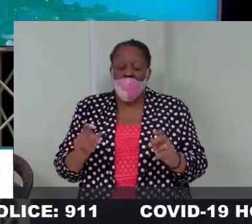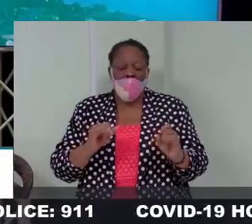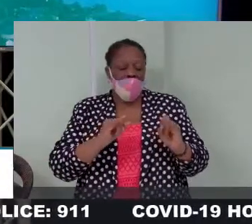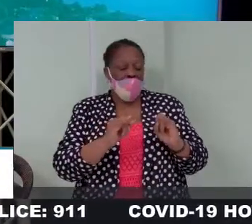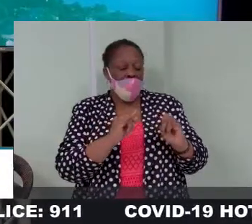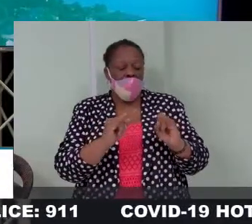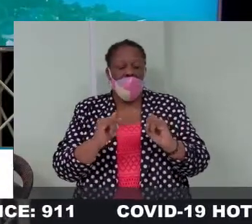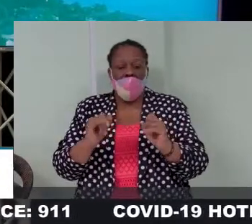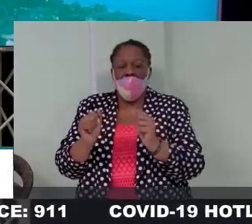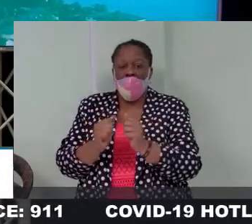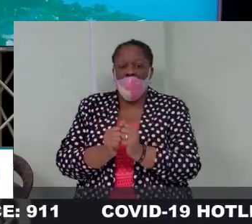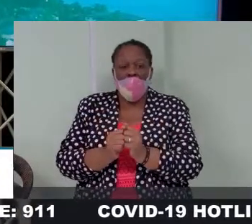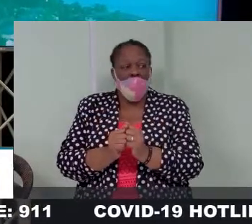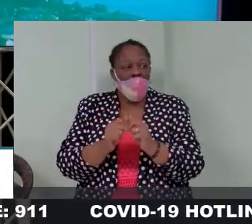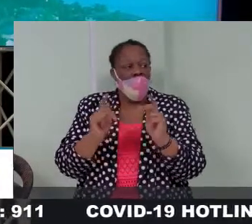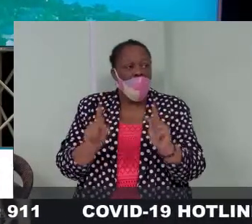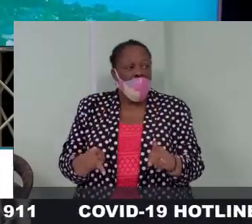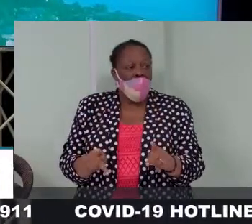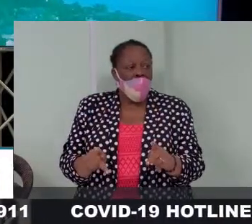tested?